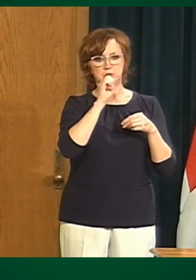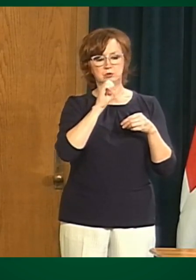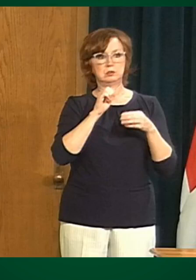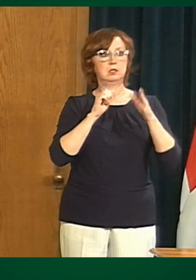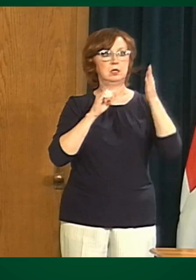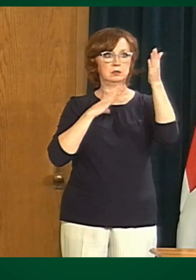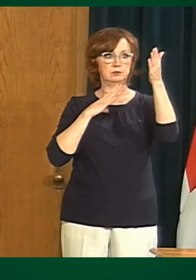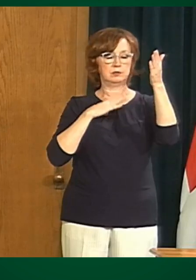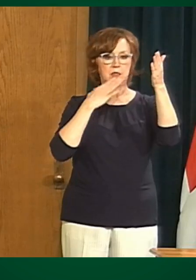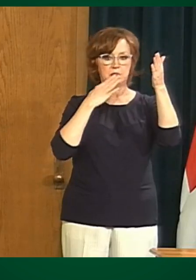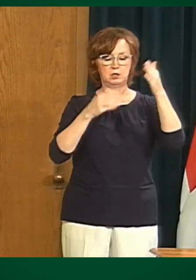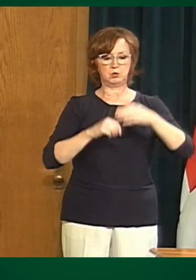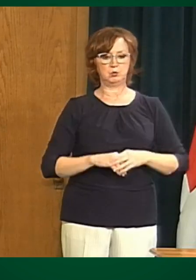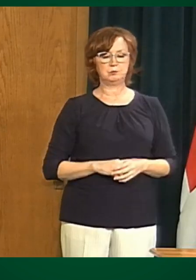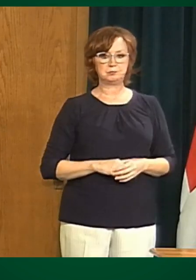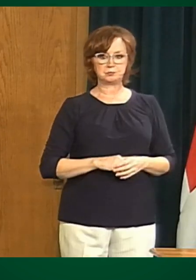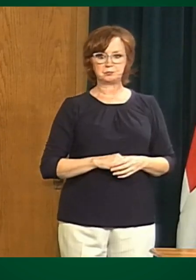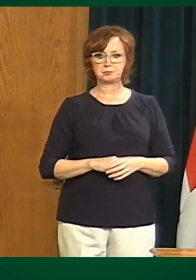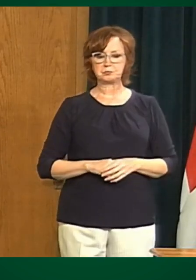Thank you, Dr. Shahab.